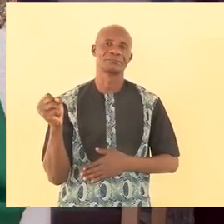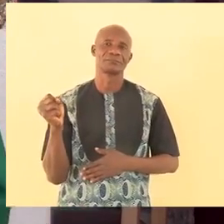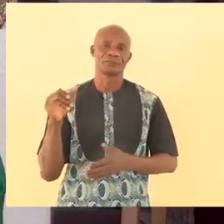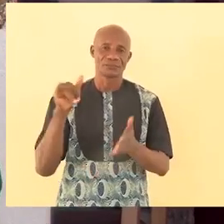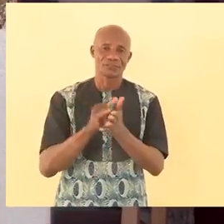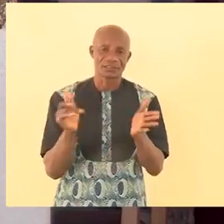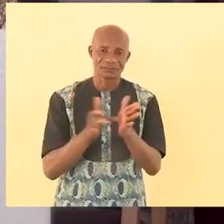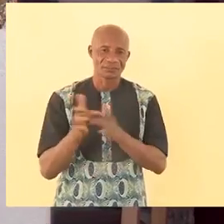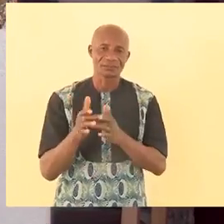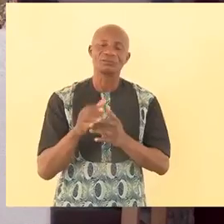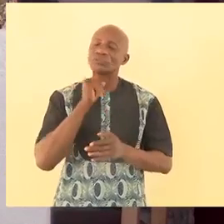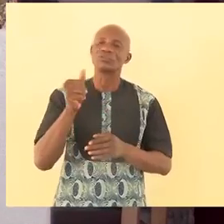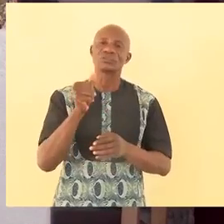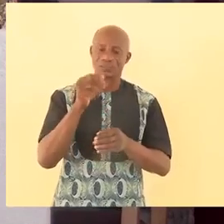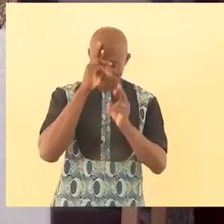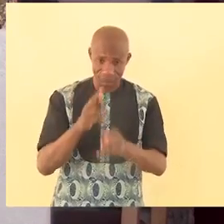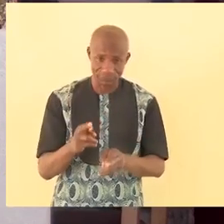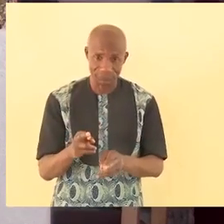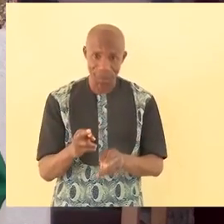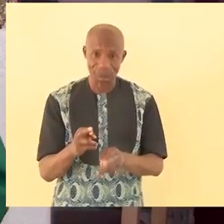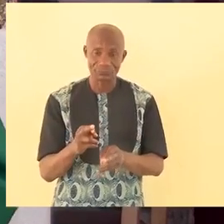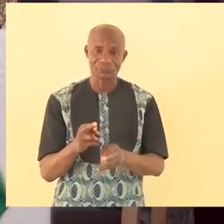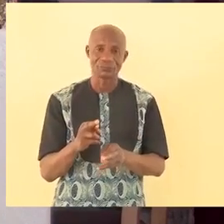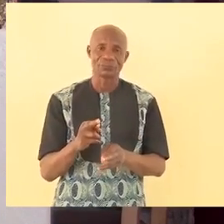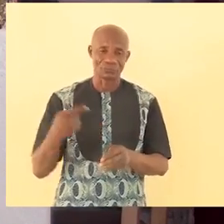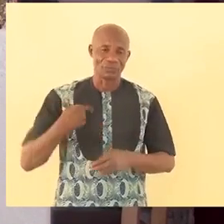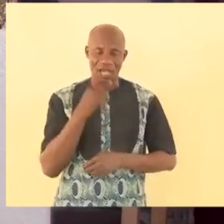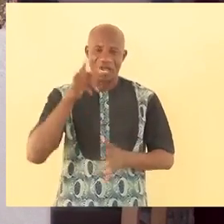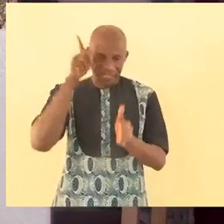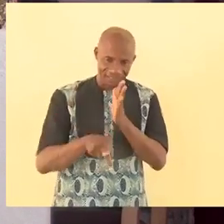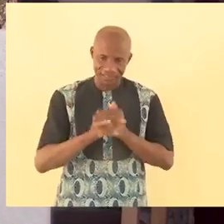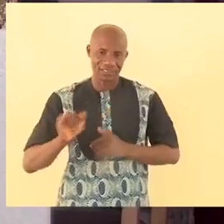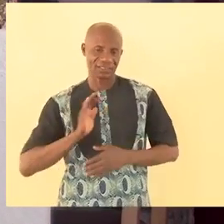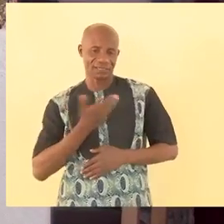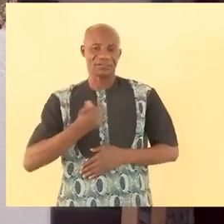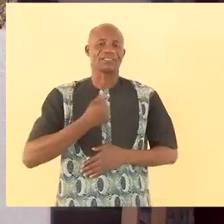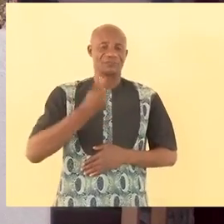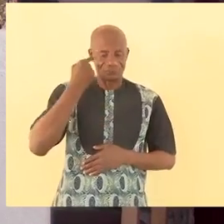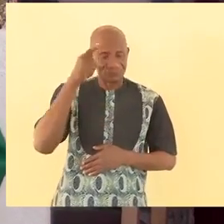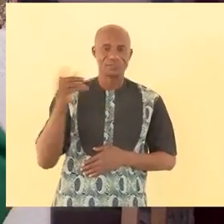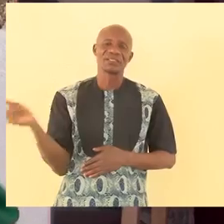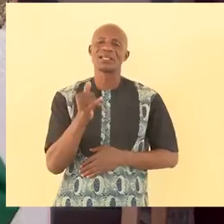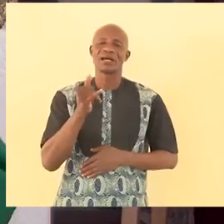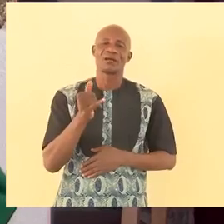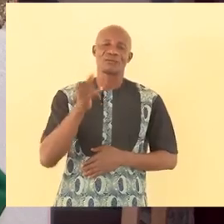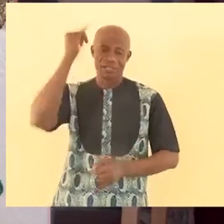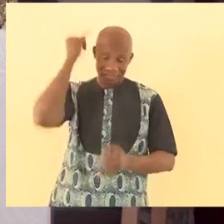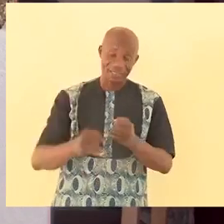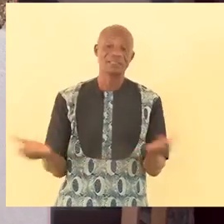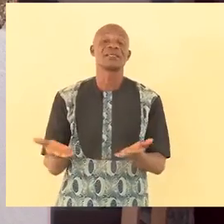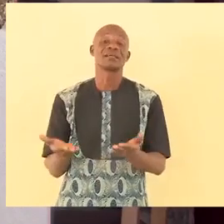these things that Jesus disregards are the things that we are killing ourselves for. And I said, they are